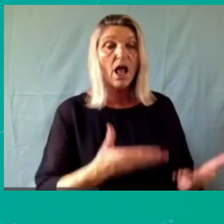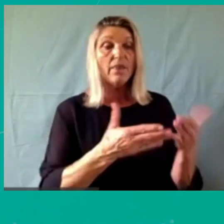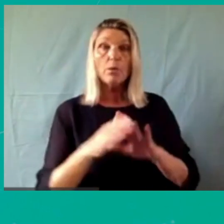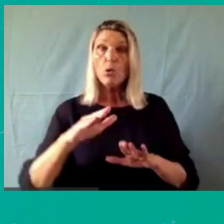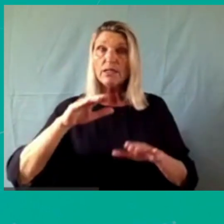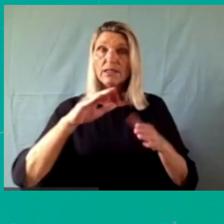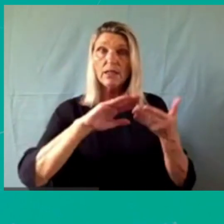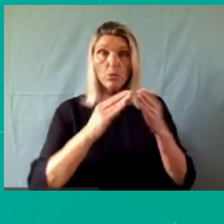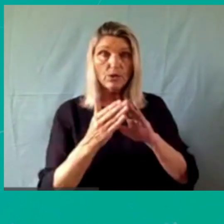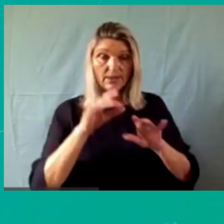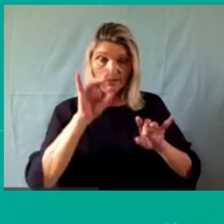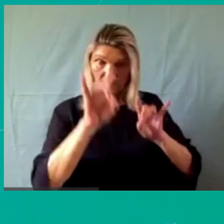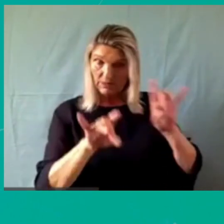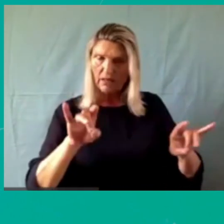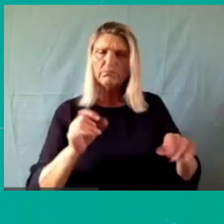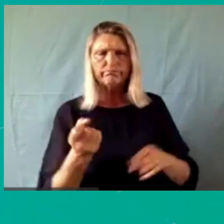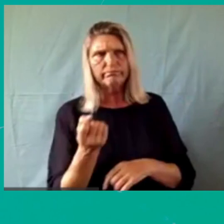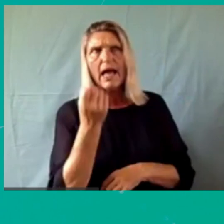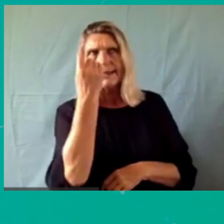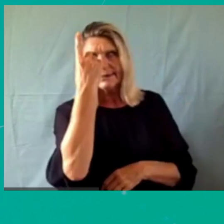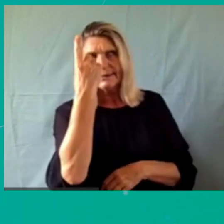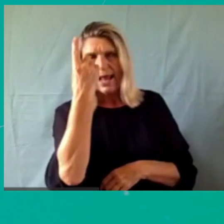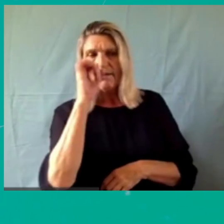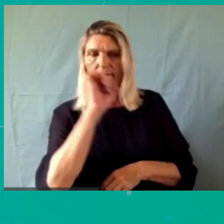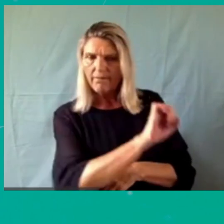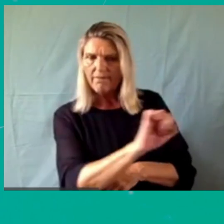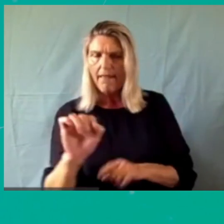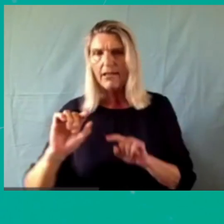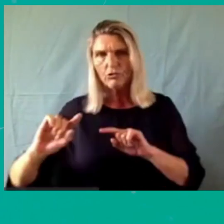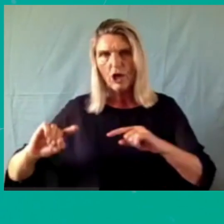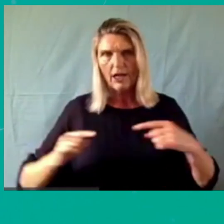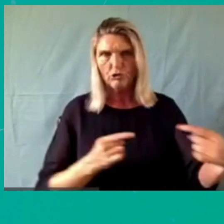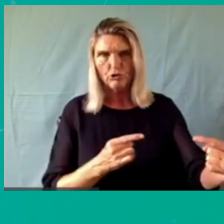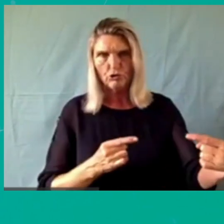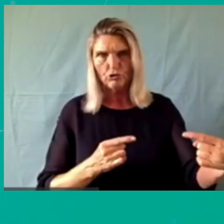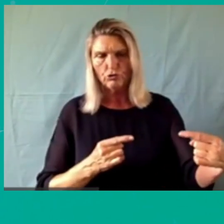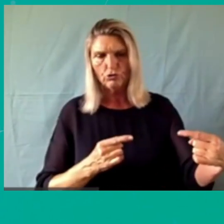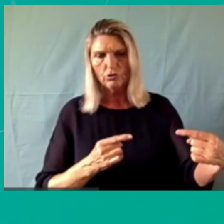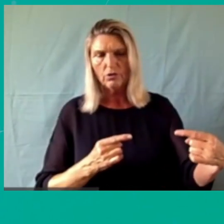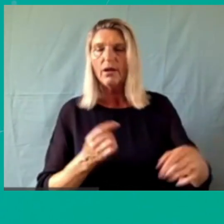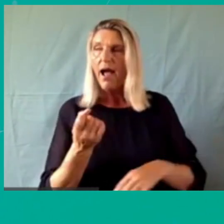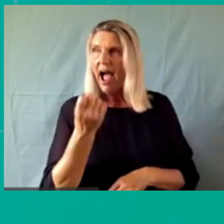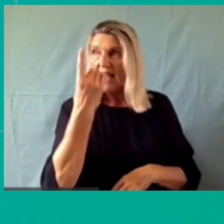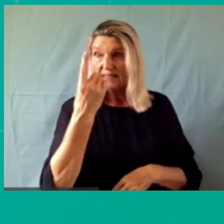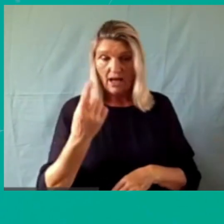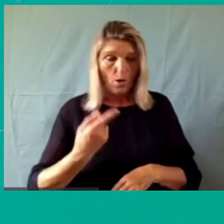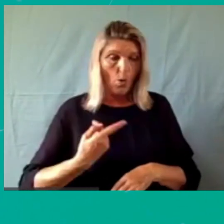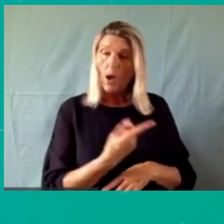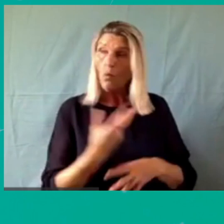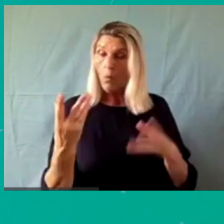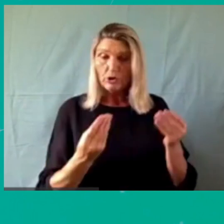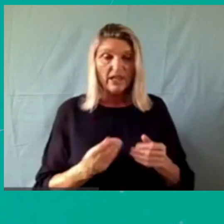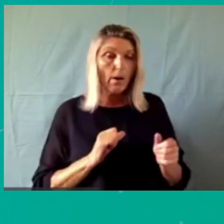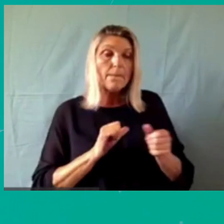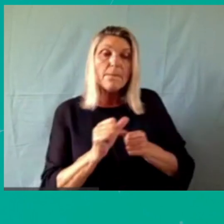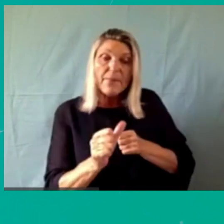the diversity within them, and know that we will develop much better prevention approaches and responses when